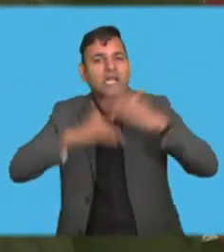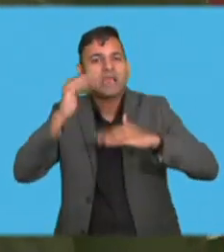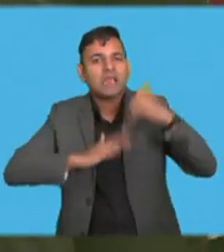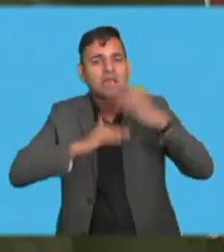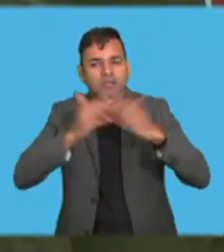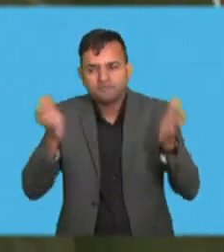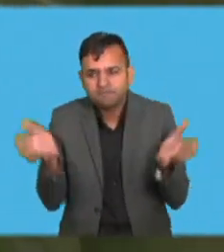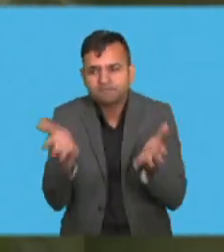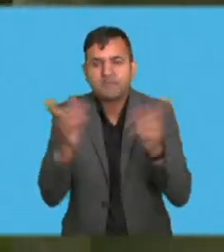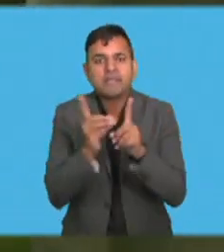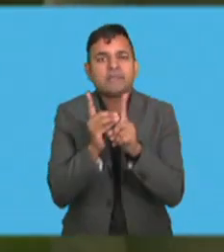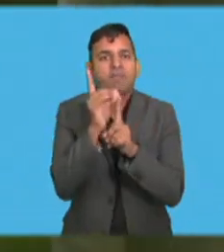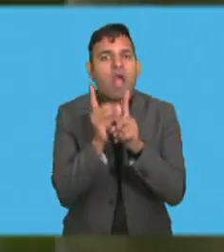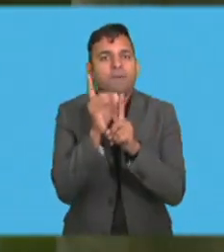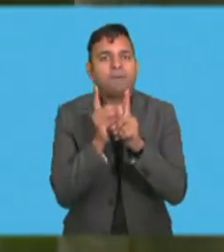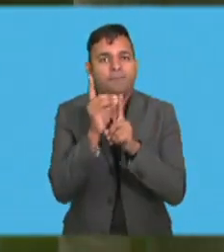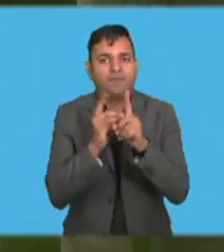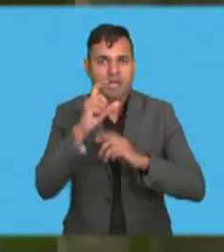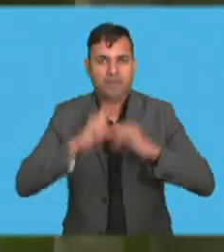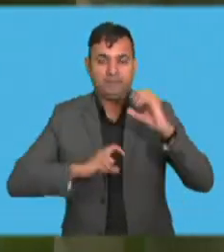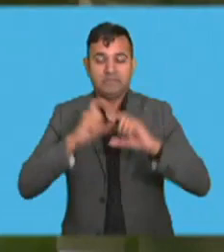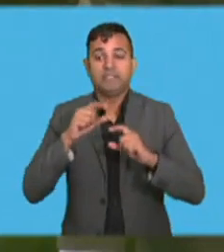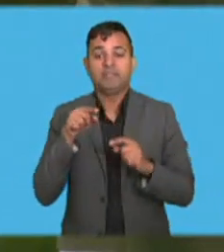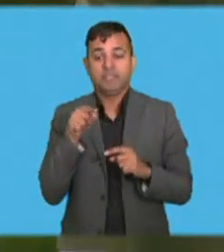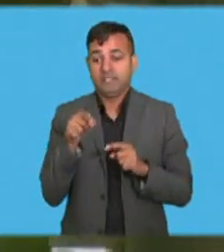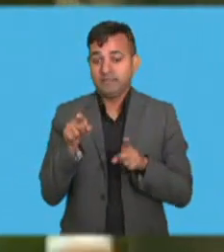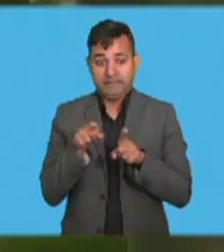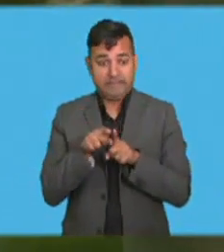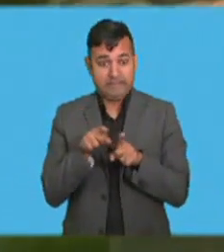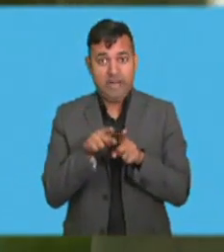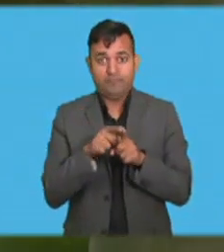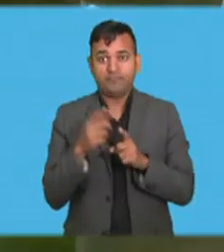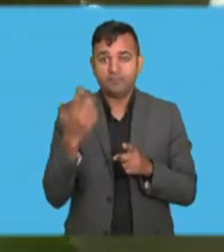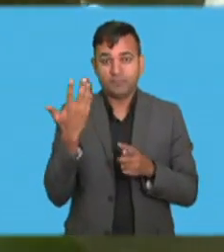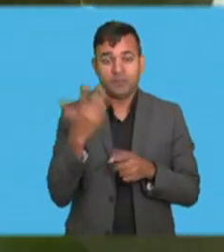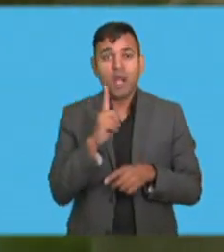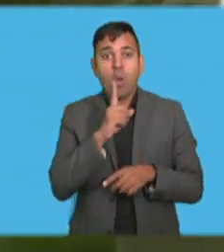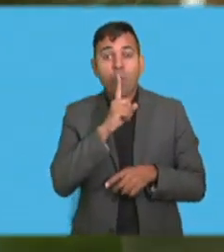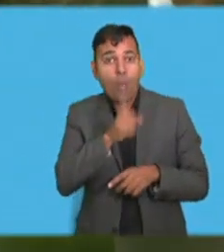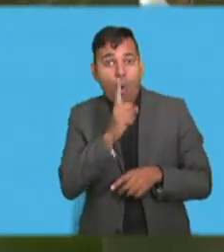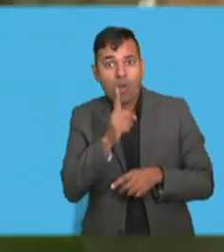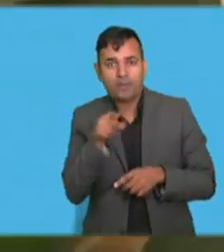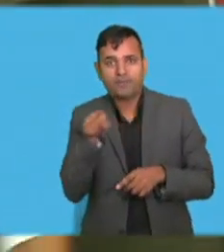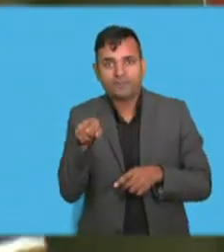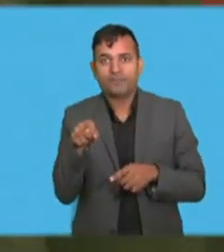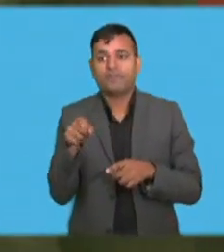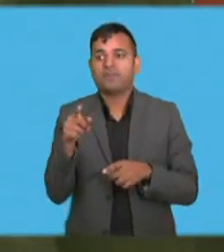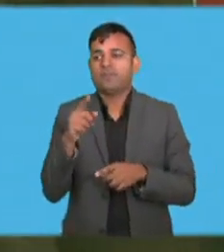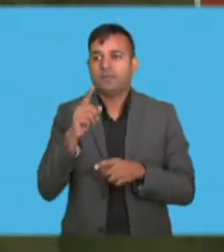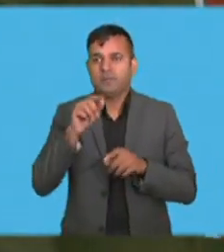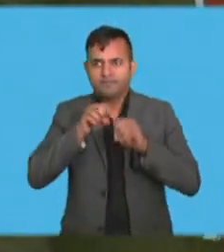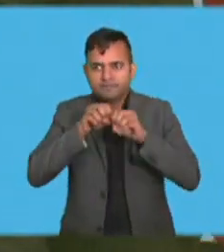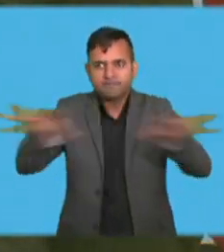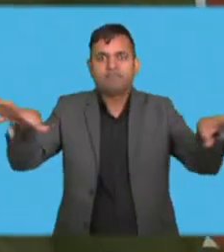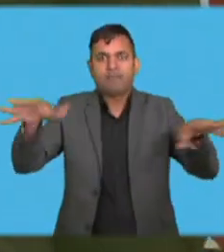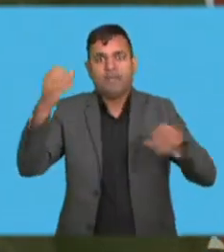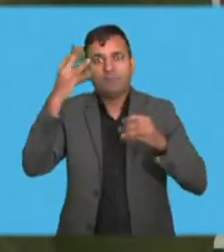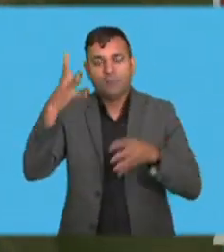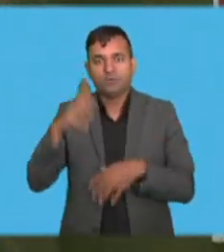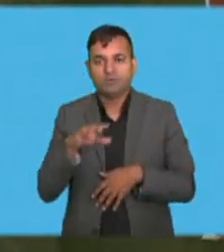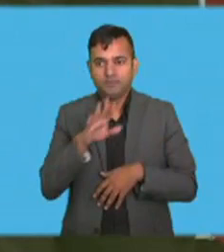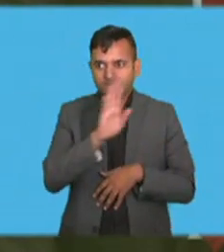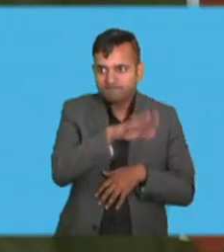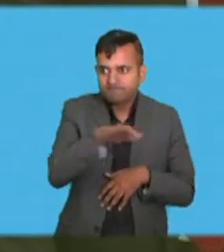course, if we recall Gita, the warning was consistently because there were two tropical depressions developing during that